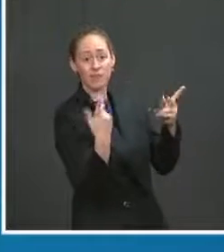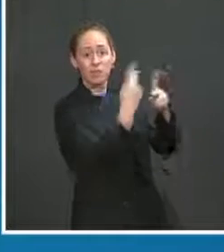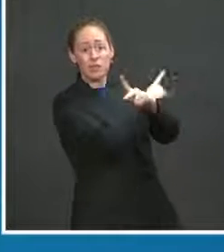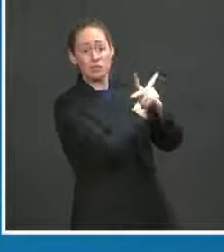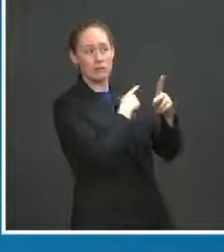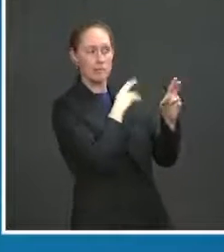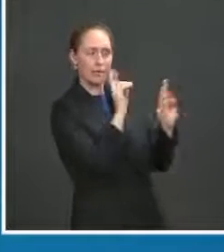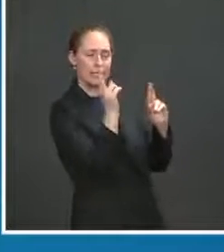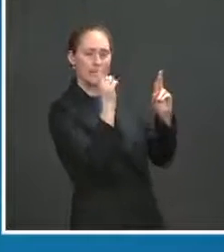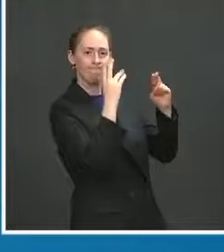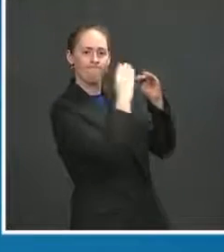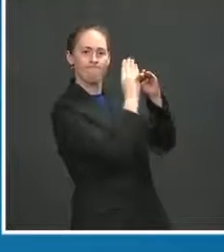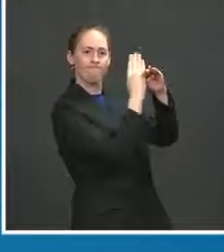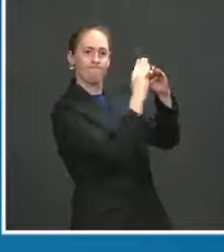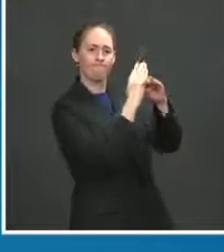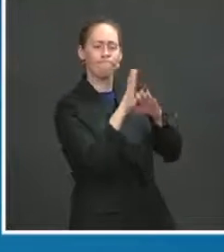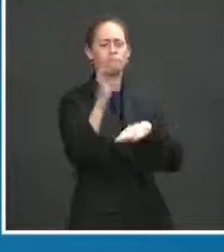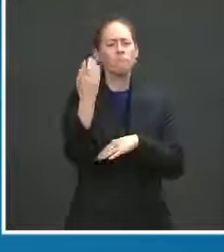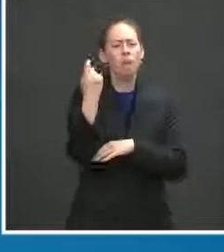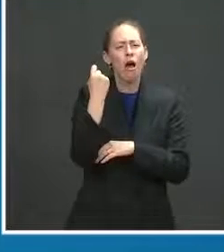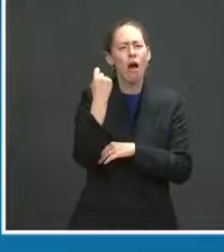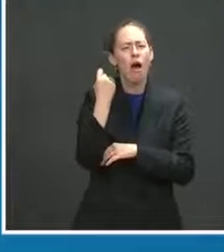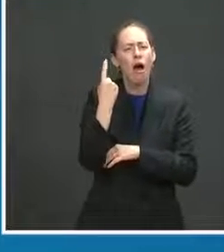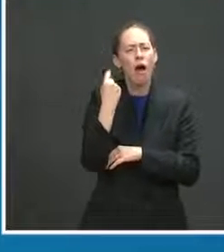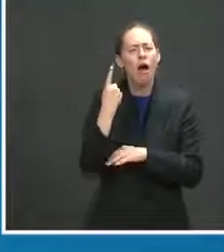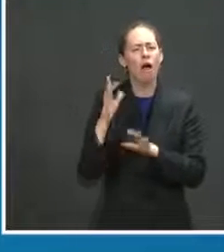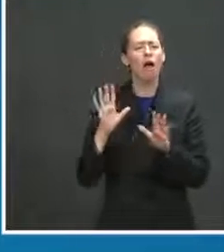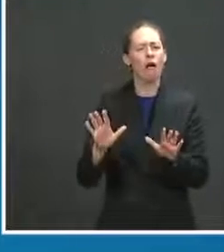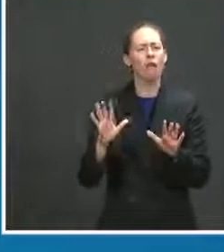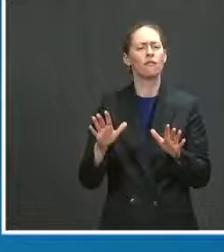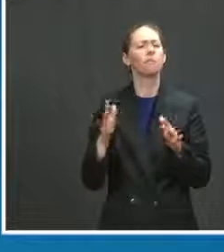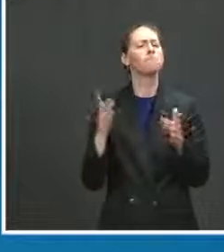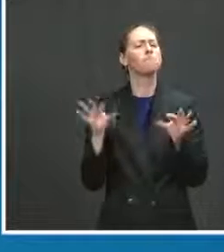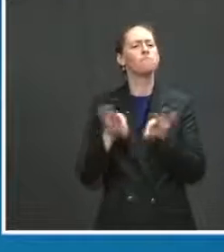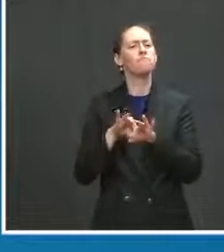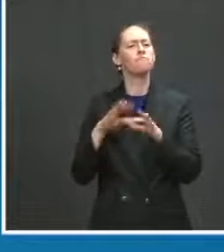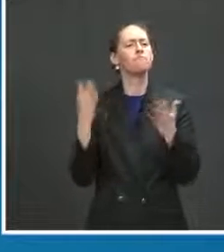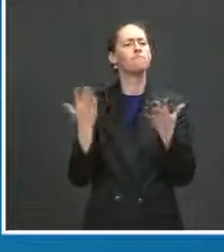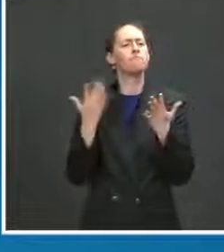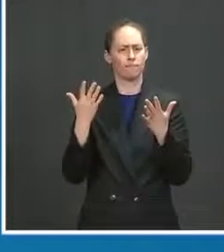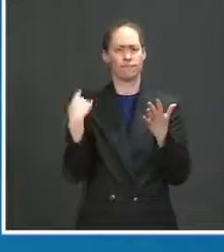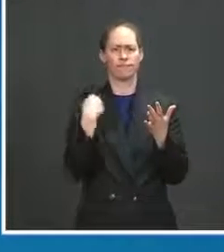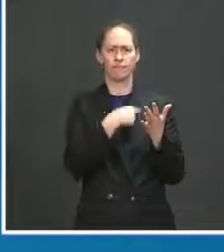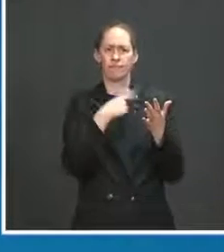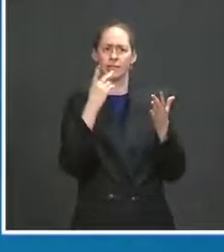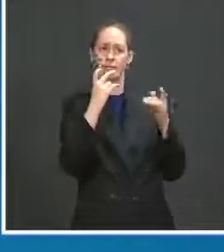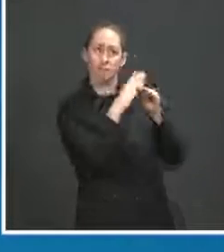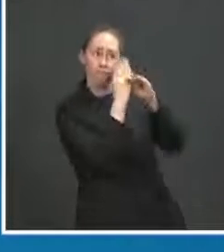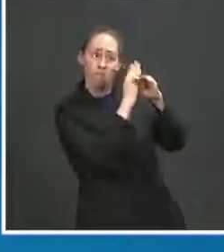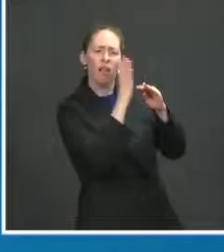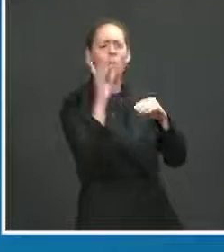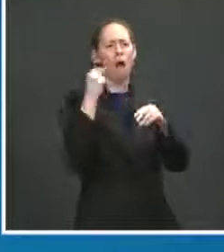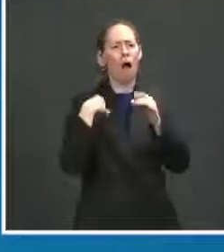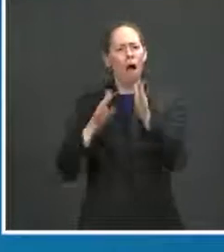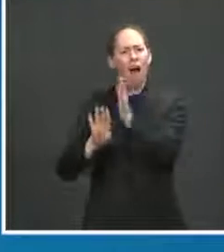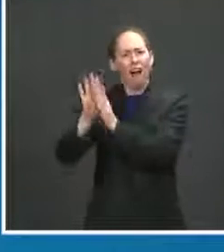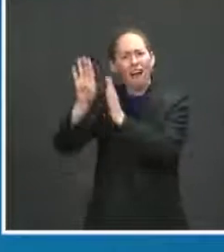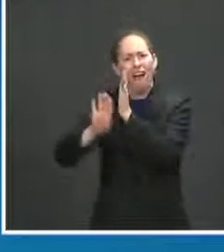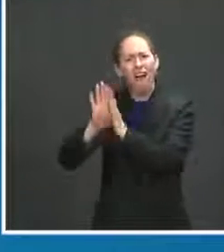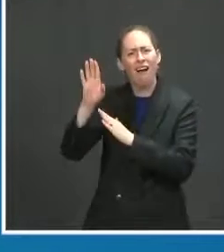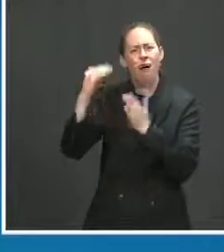the same time, we must make advances in things that you've been